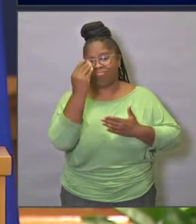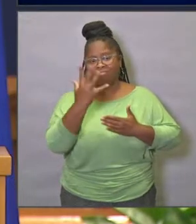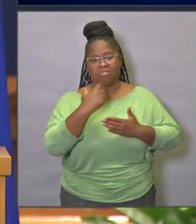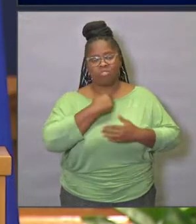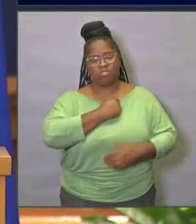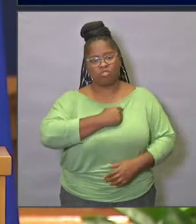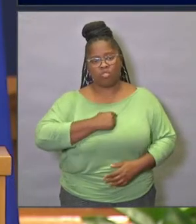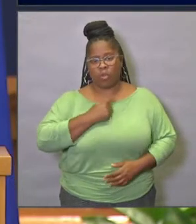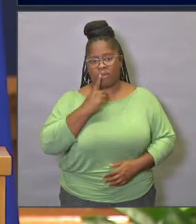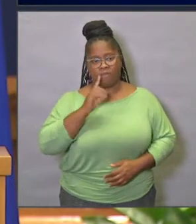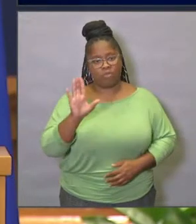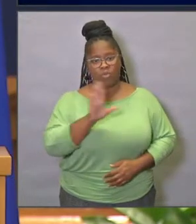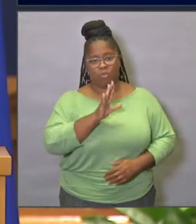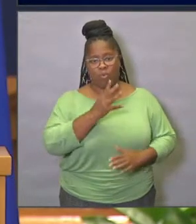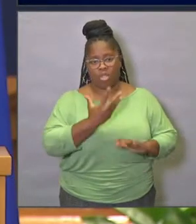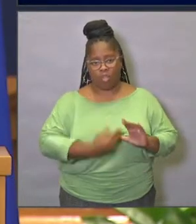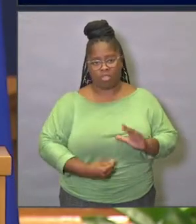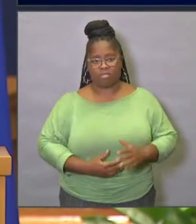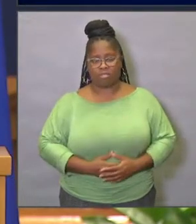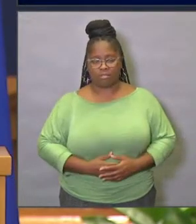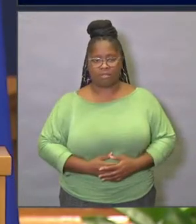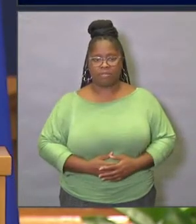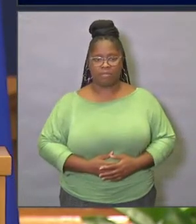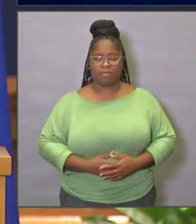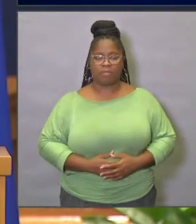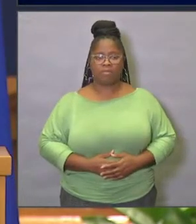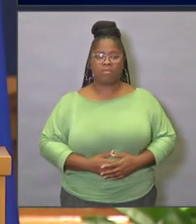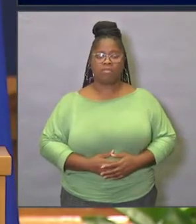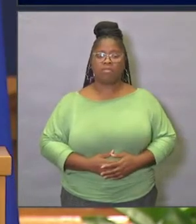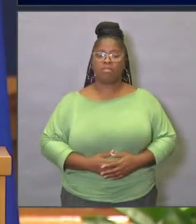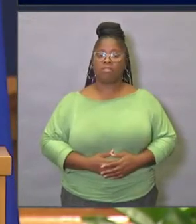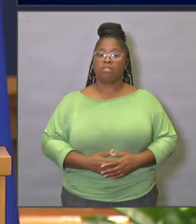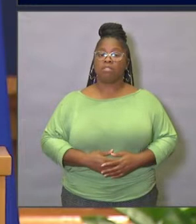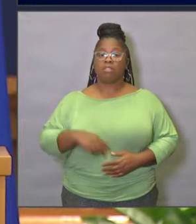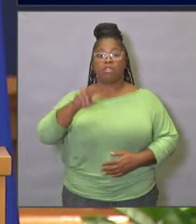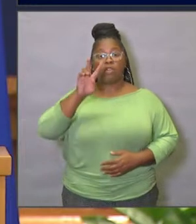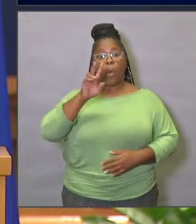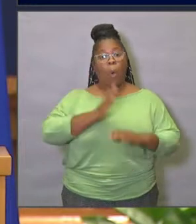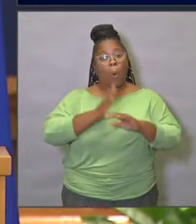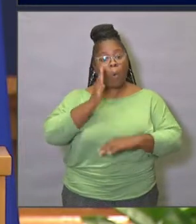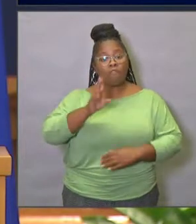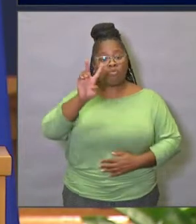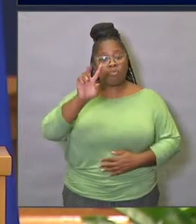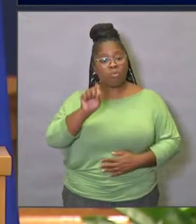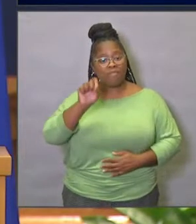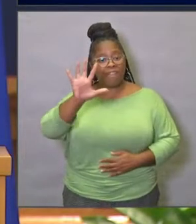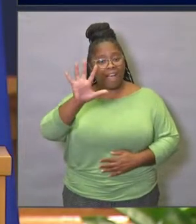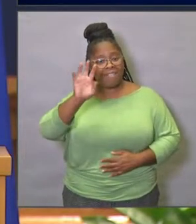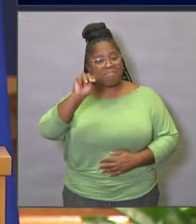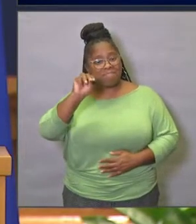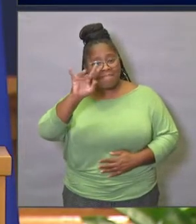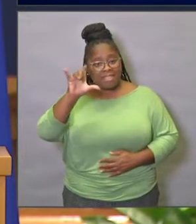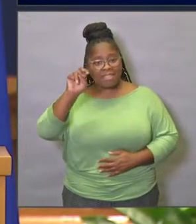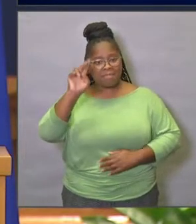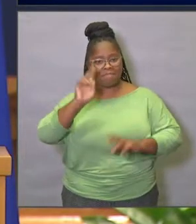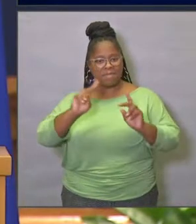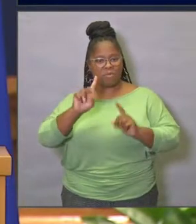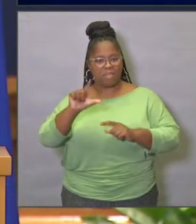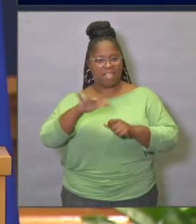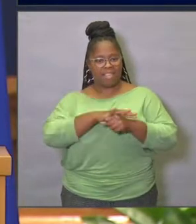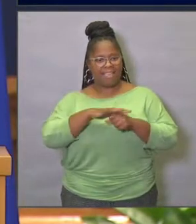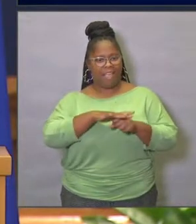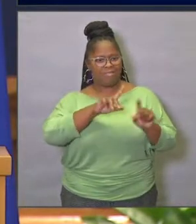your loss. I want to report that over 2.5 million people in LA County have been tested and had